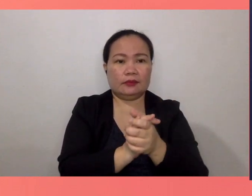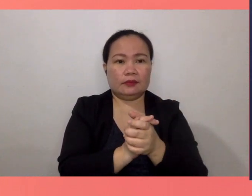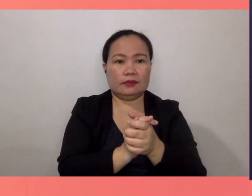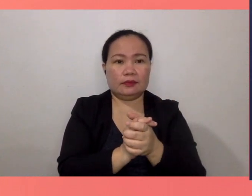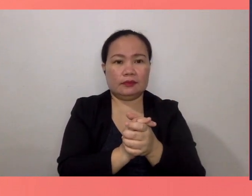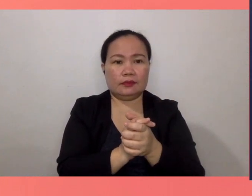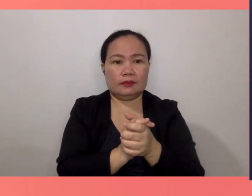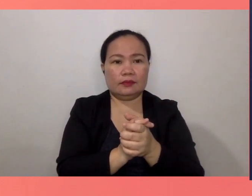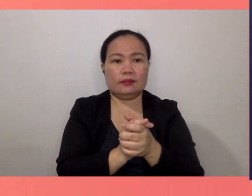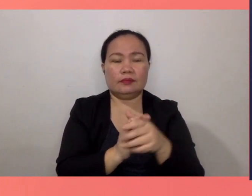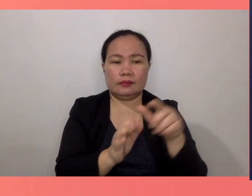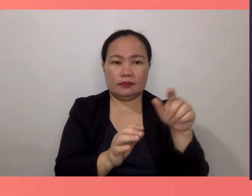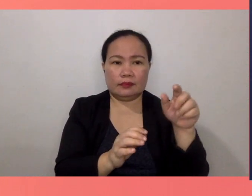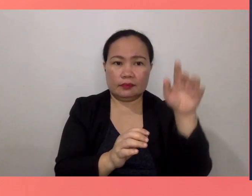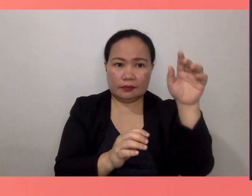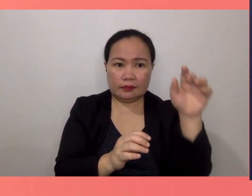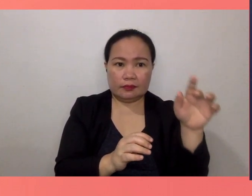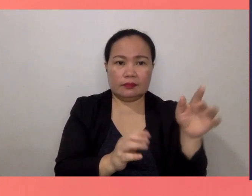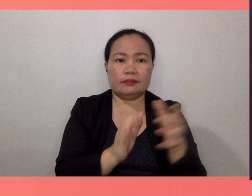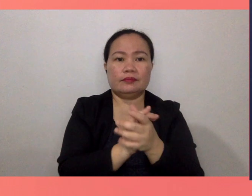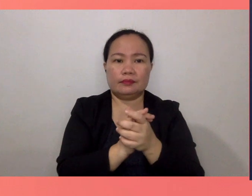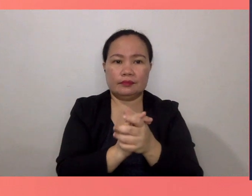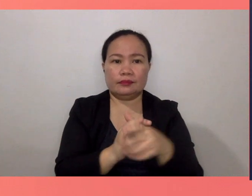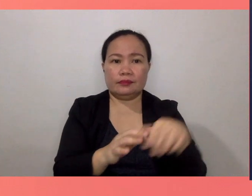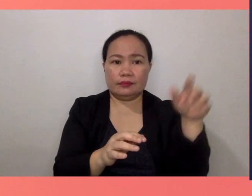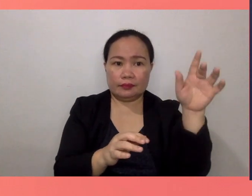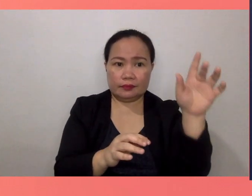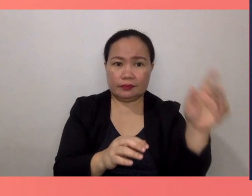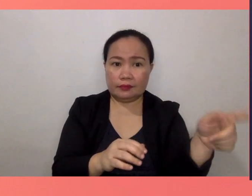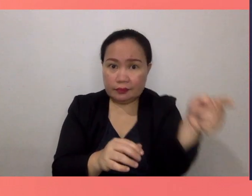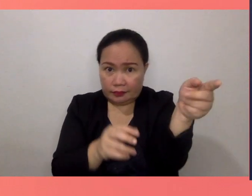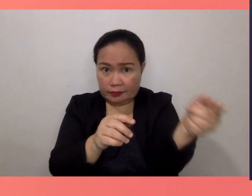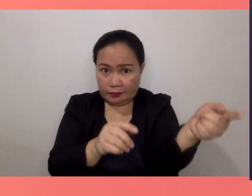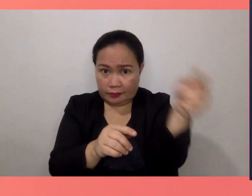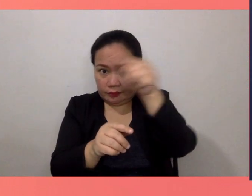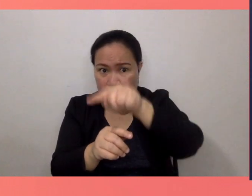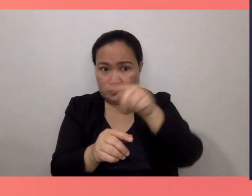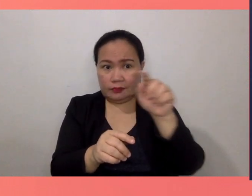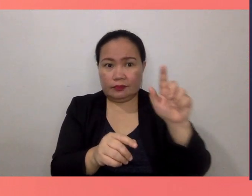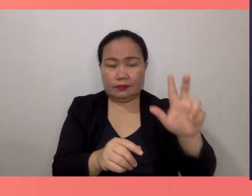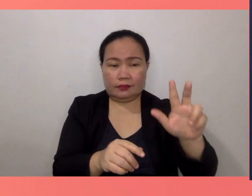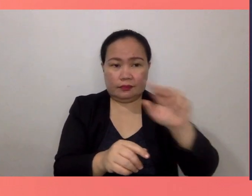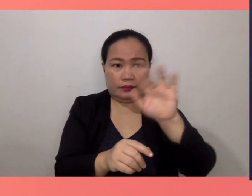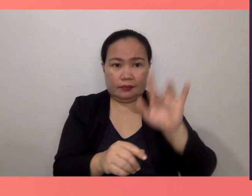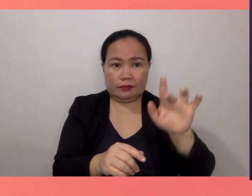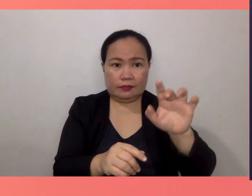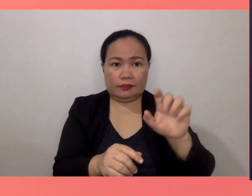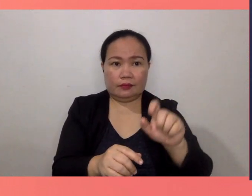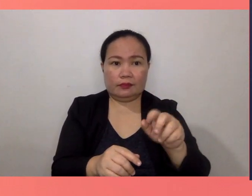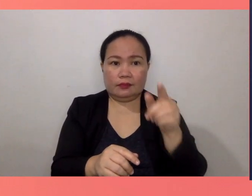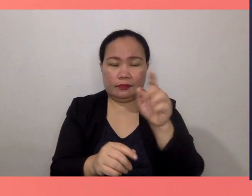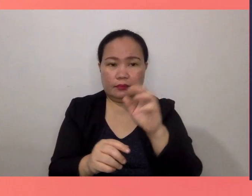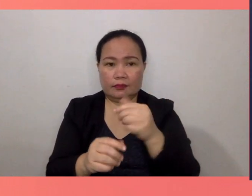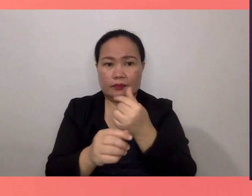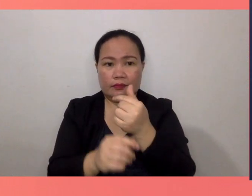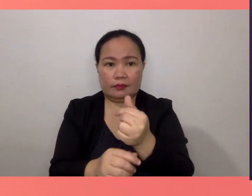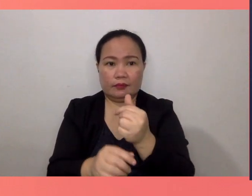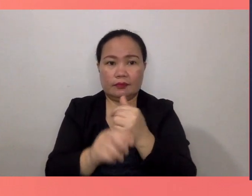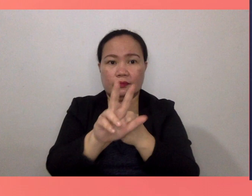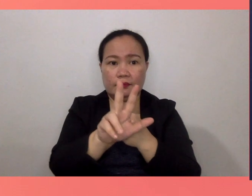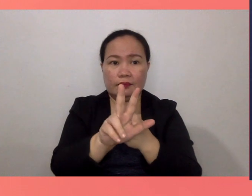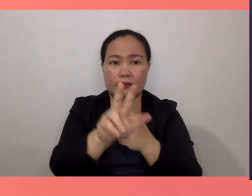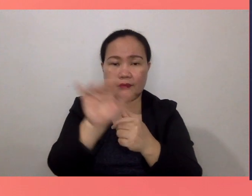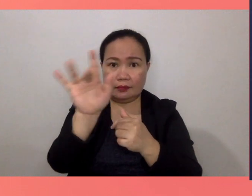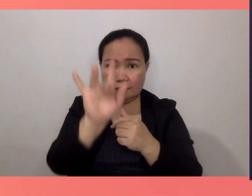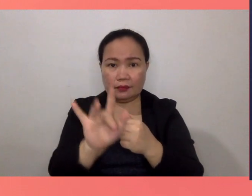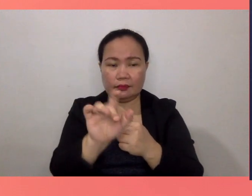x times 3, that is 3 square root of x. 3 times square root of x is 3 square root of x. And 3